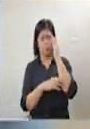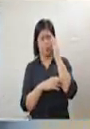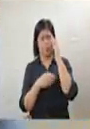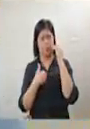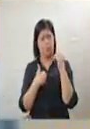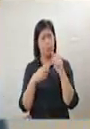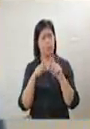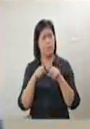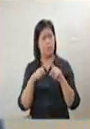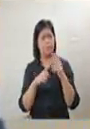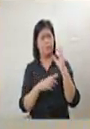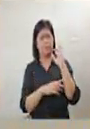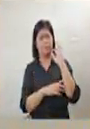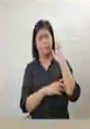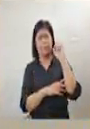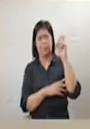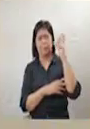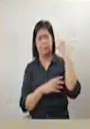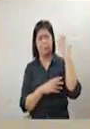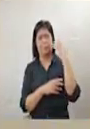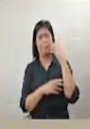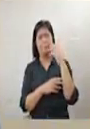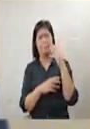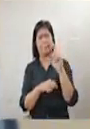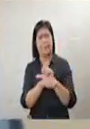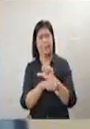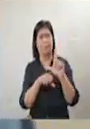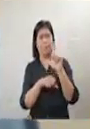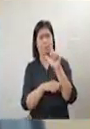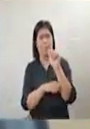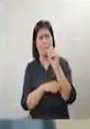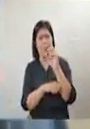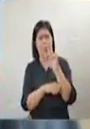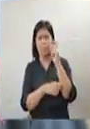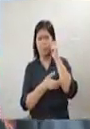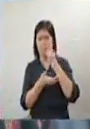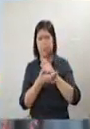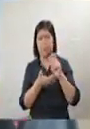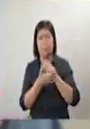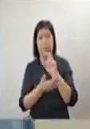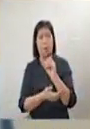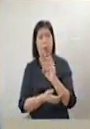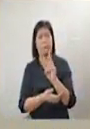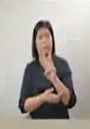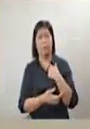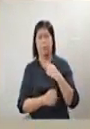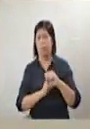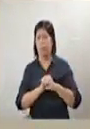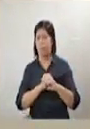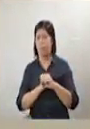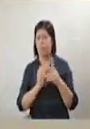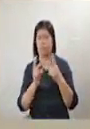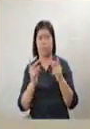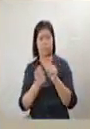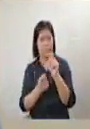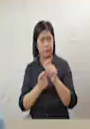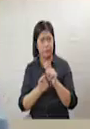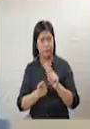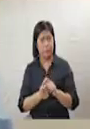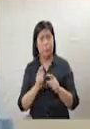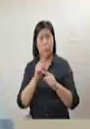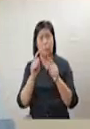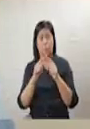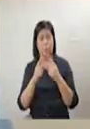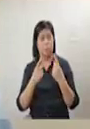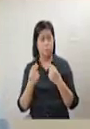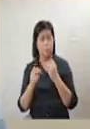a former labor undersecretary and as an OFW advocate. Very specific. Una, when I do make